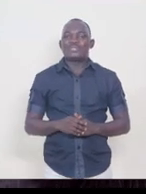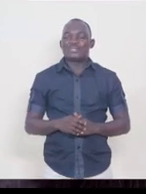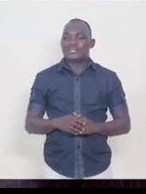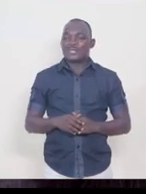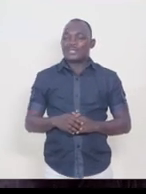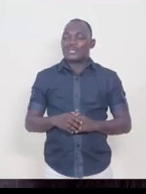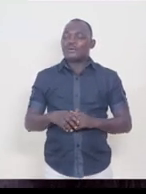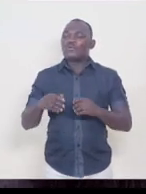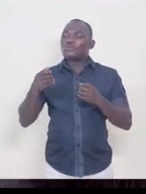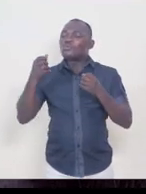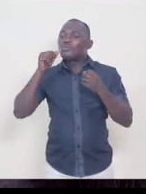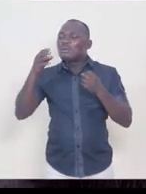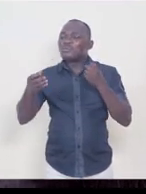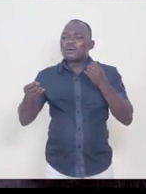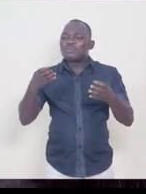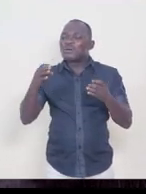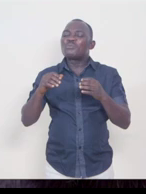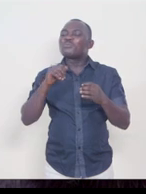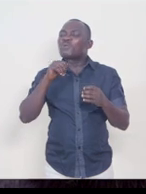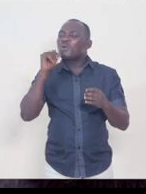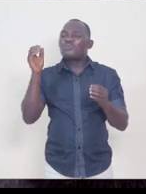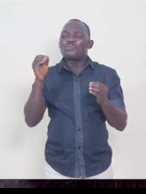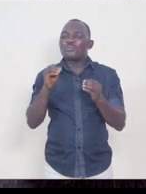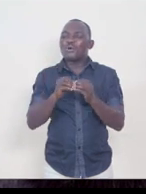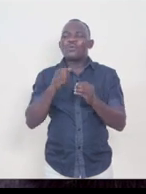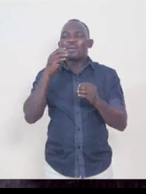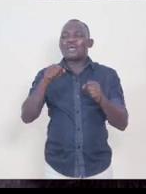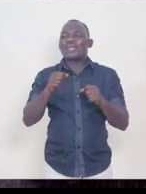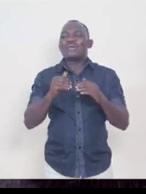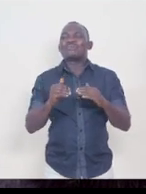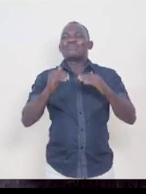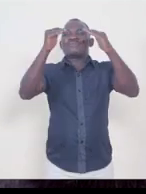There are not a lot of women out there who can get to where I am.